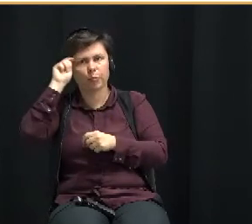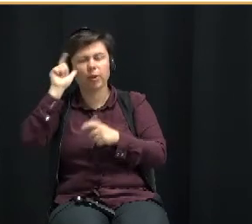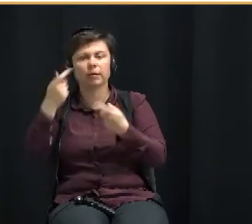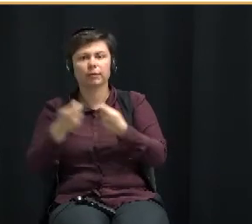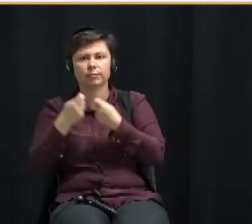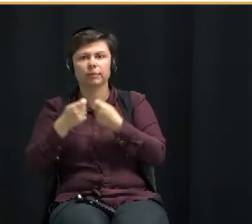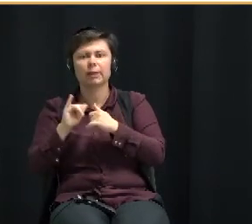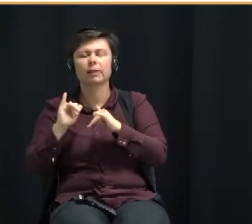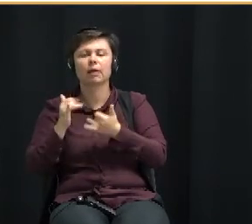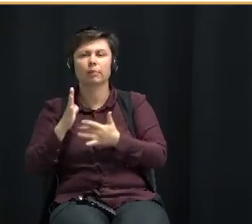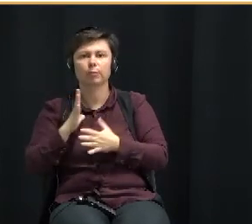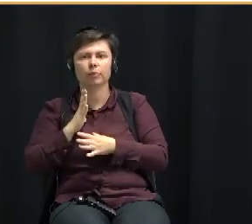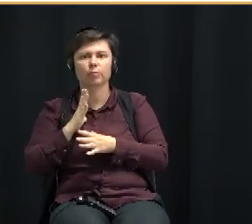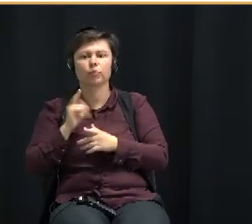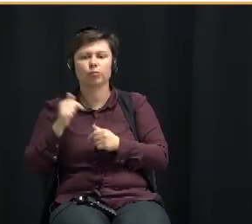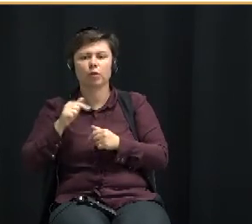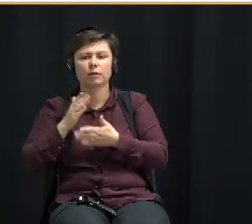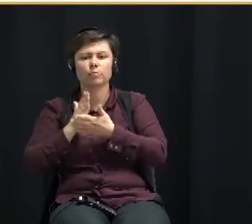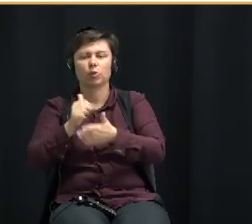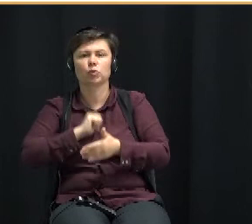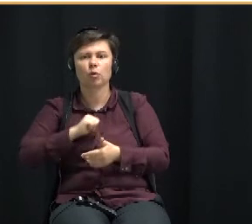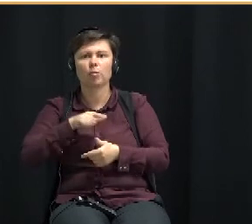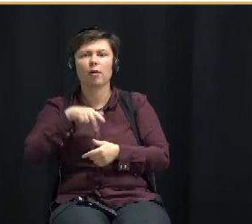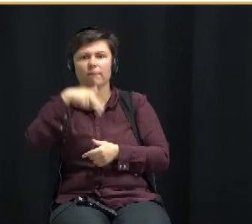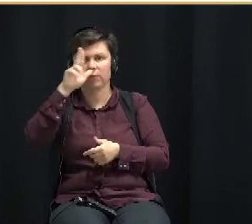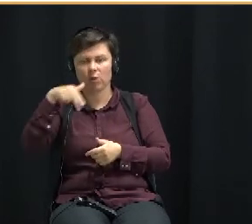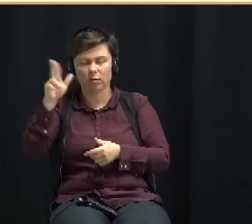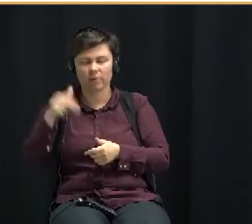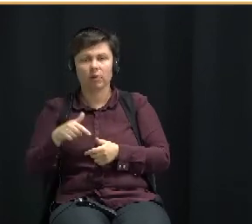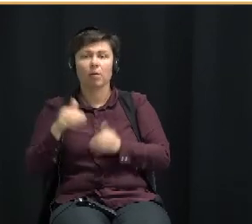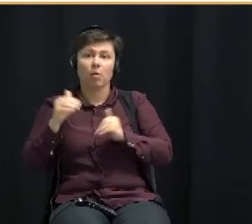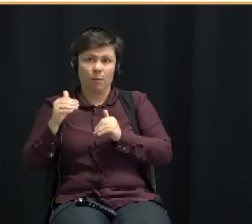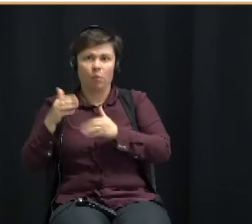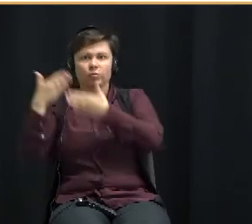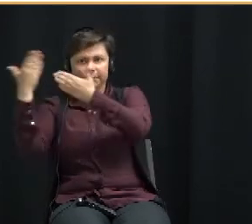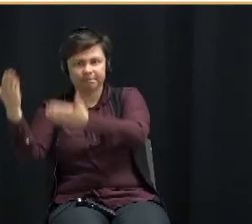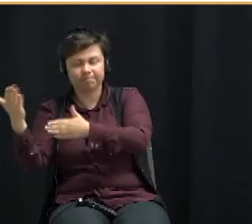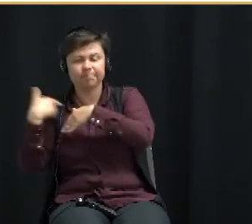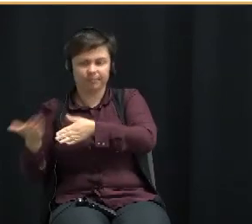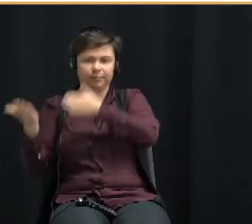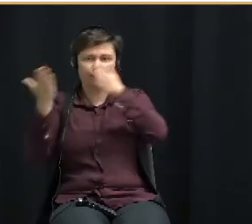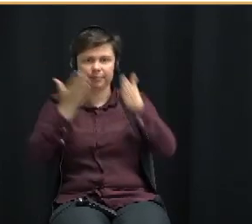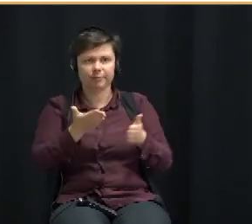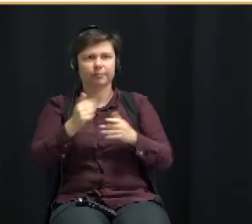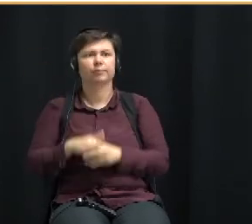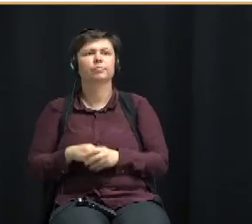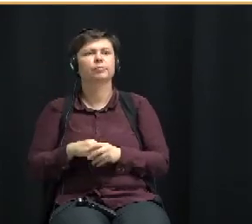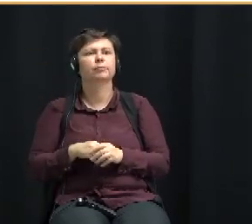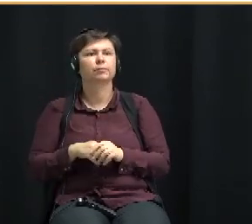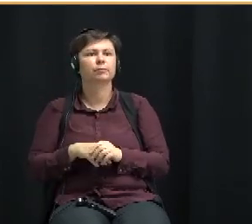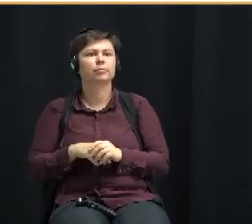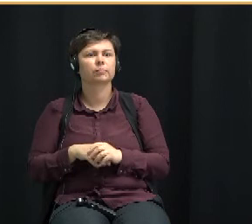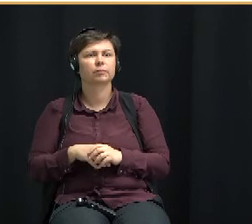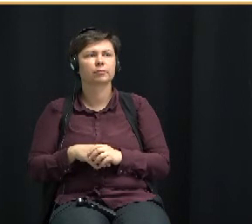then I can come in if it's necessary. Okay. Well, there are, because as I said, there are. This has